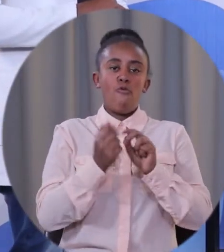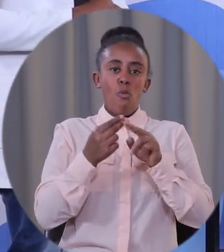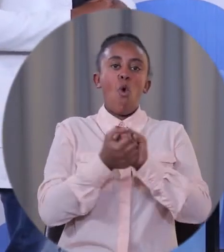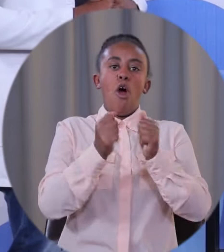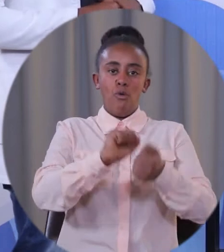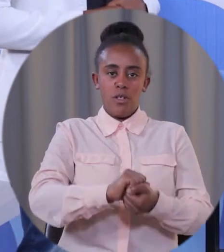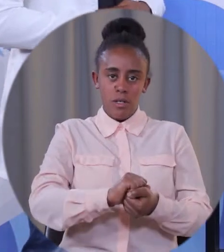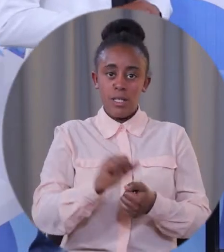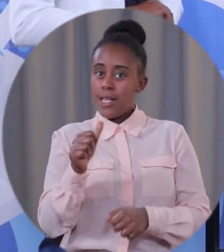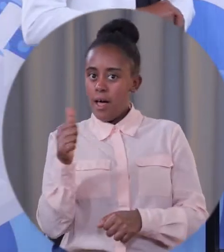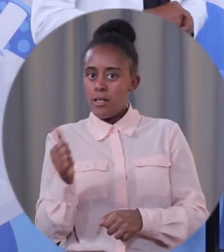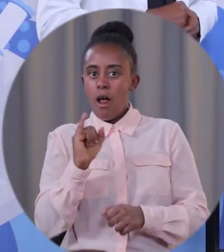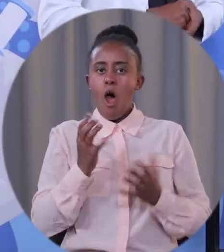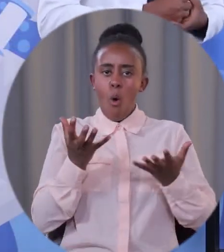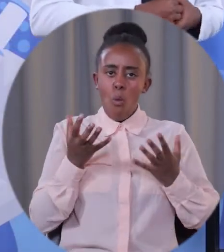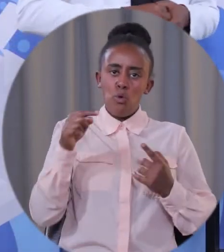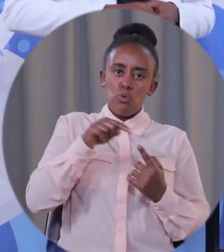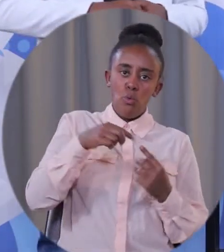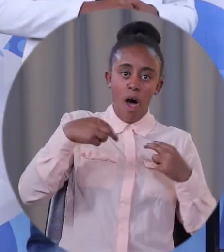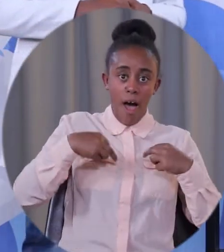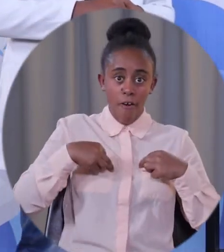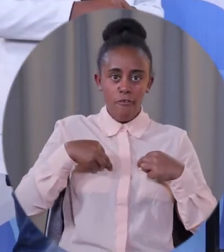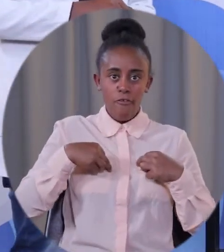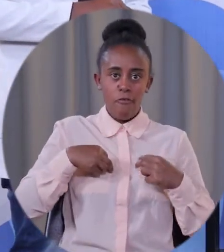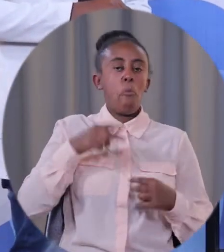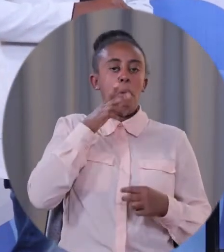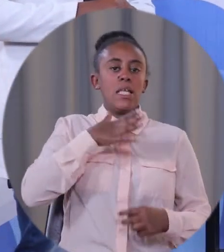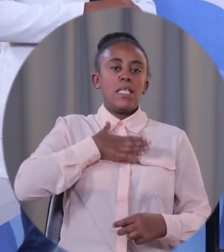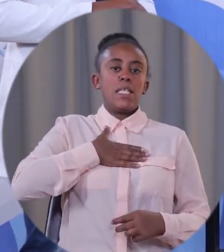The other, I want to have my sister's table.